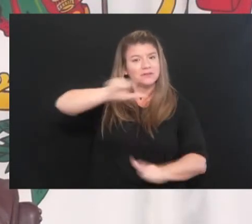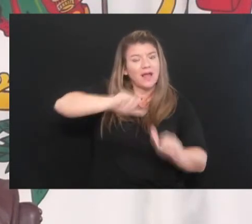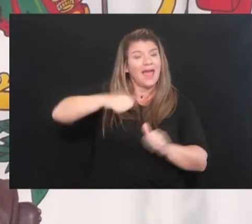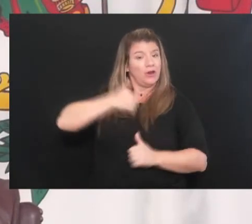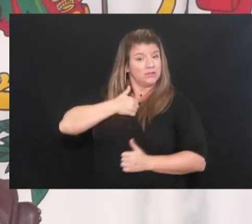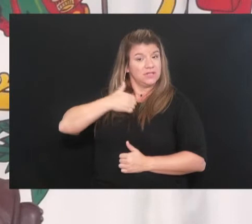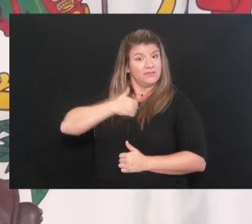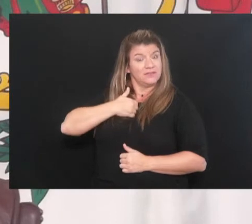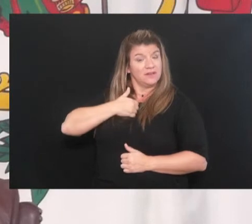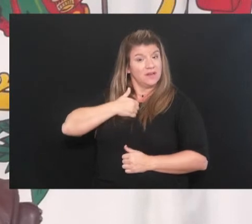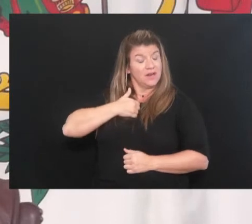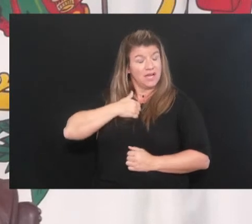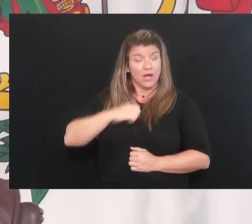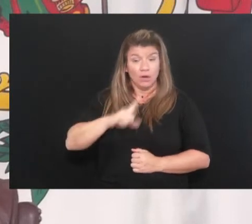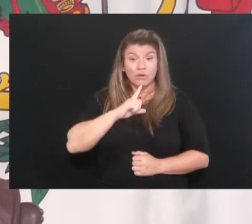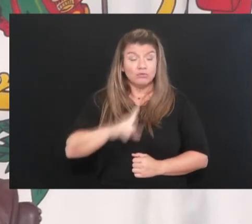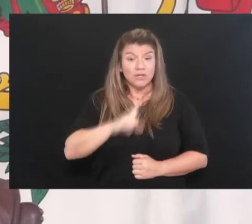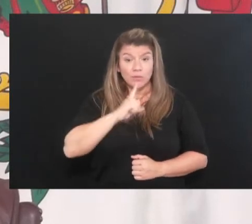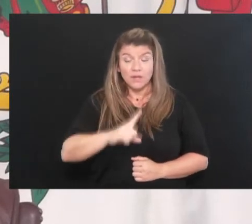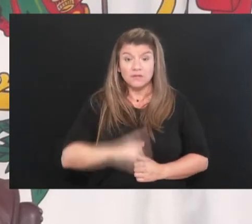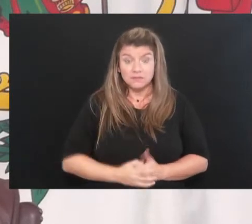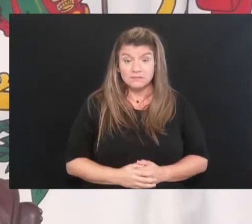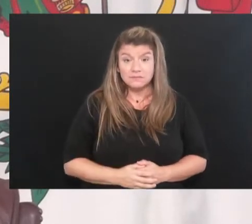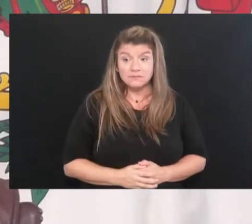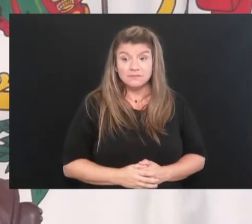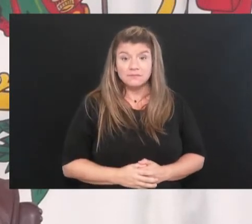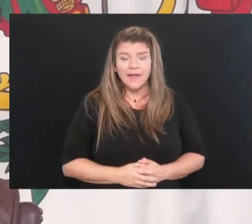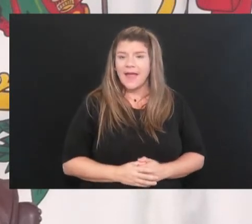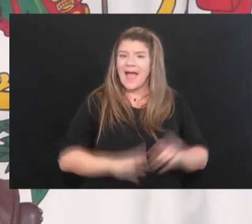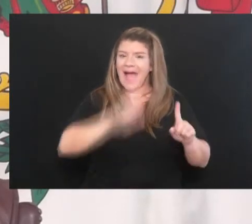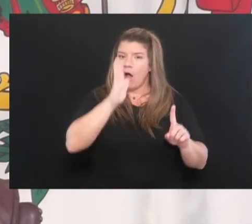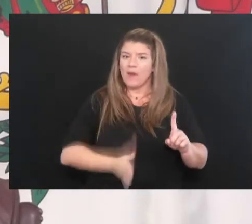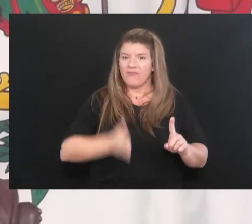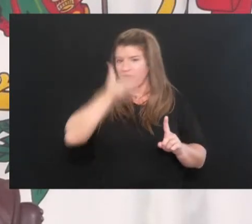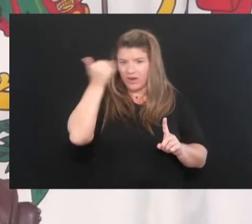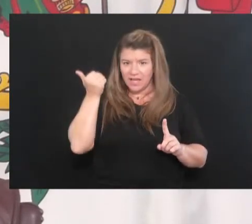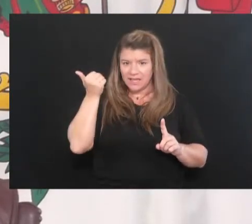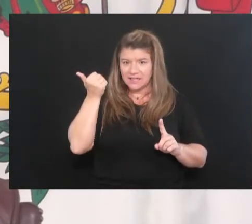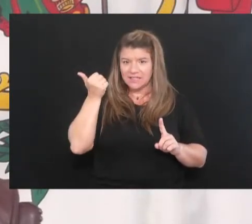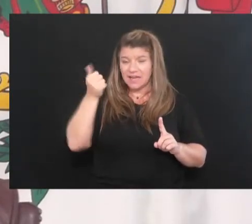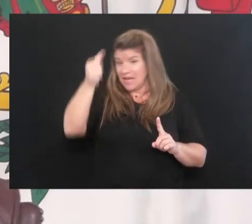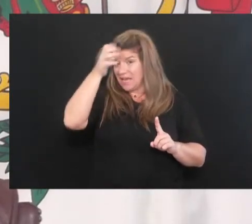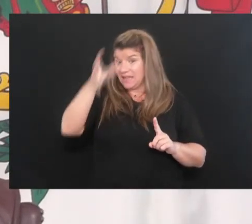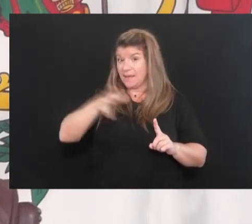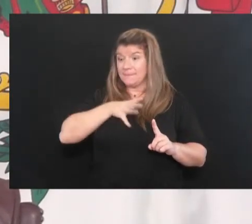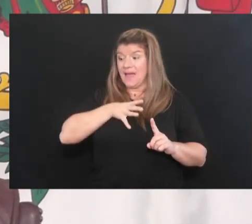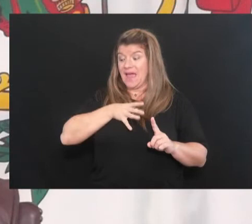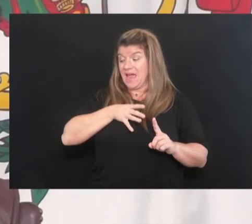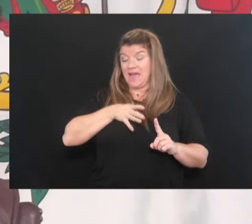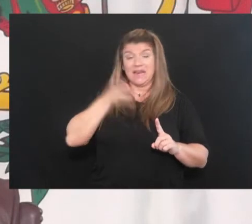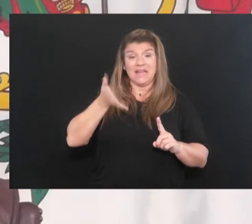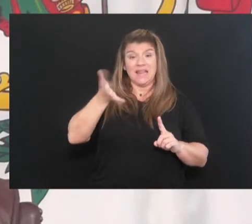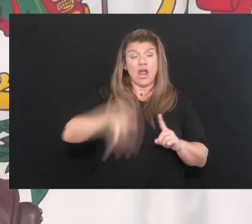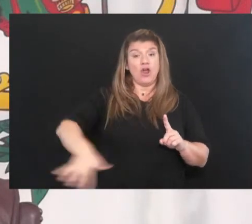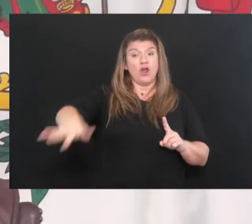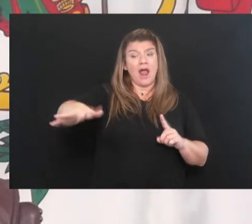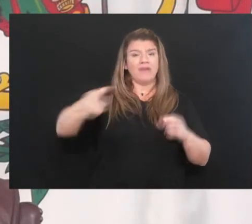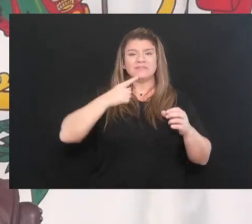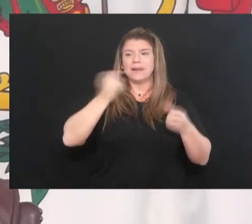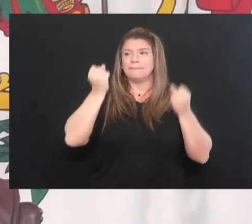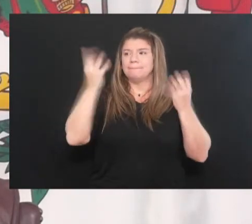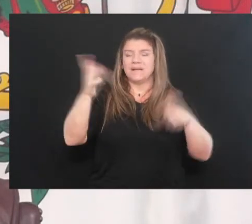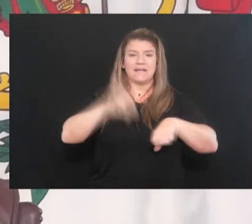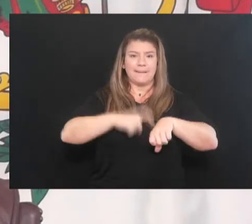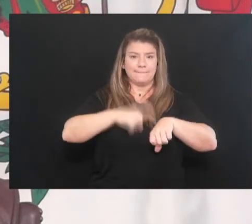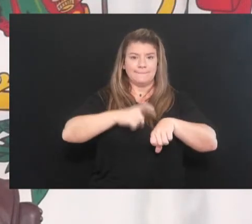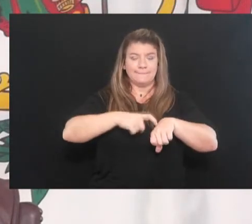When it really boils right down to it, you'll never forget the guy below the dam that I've said many times.